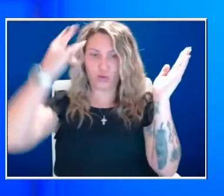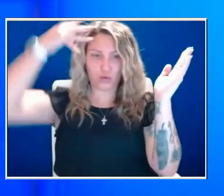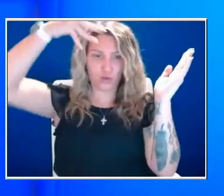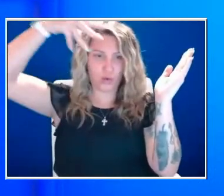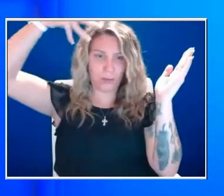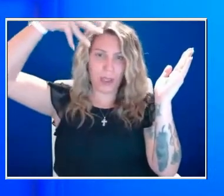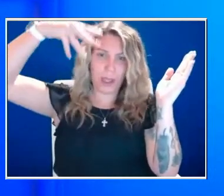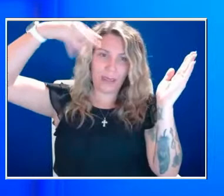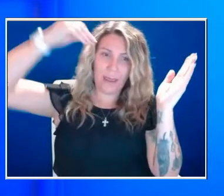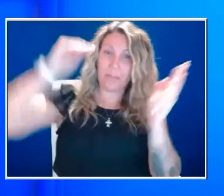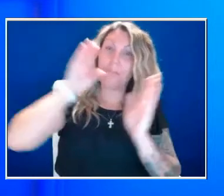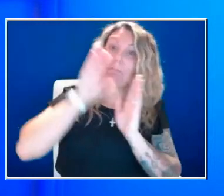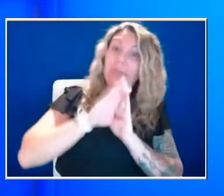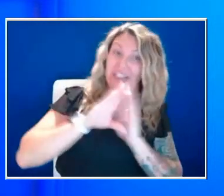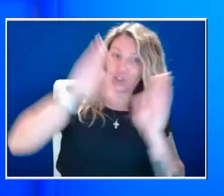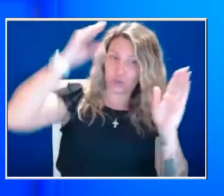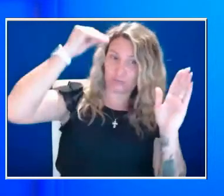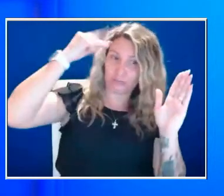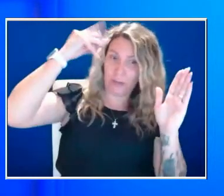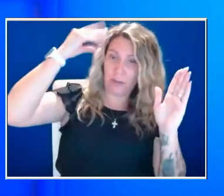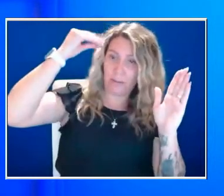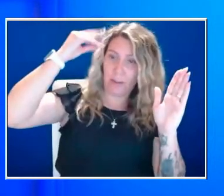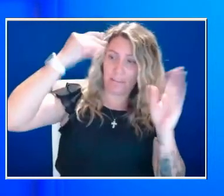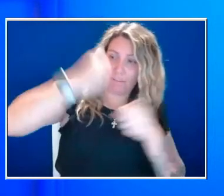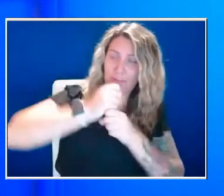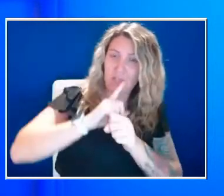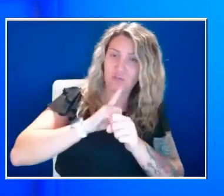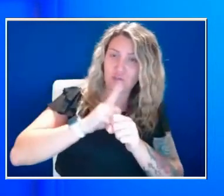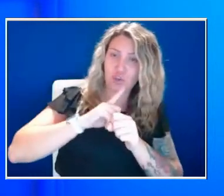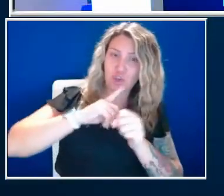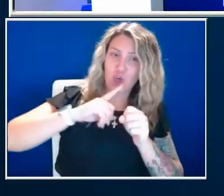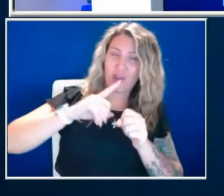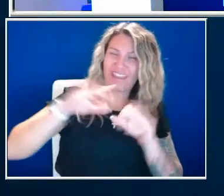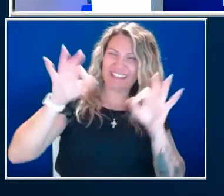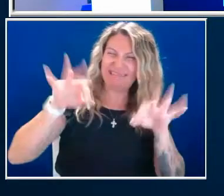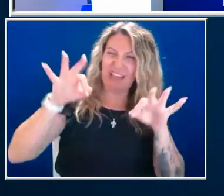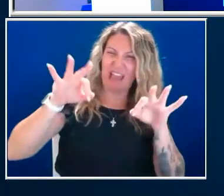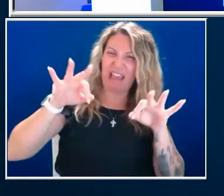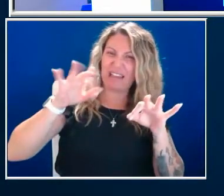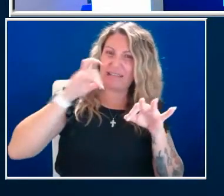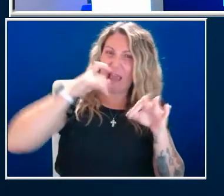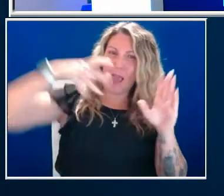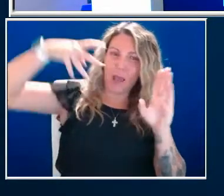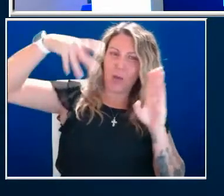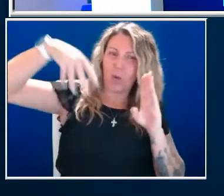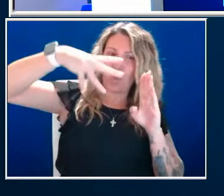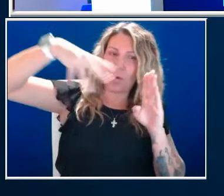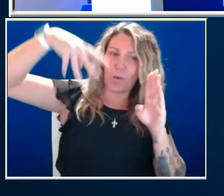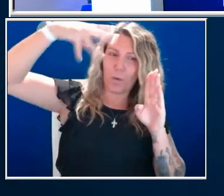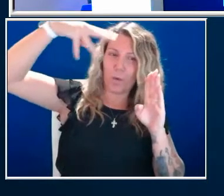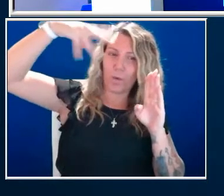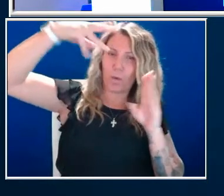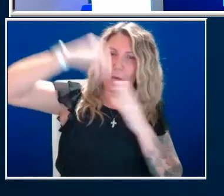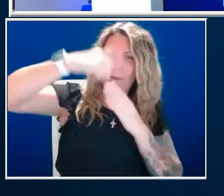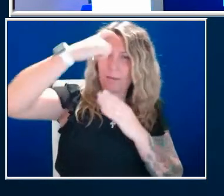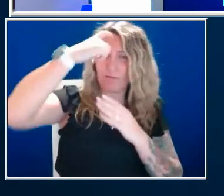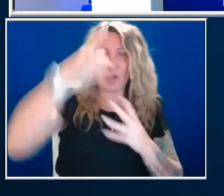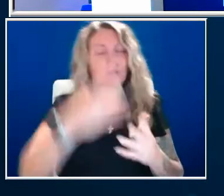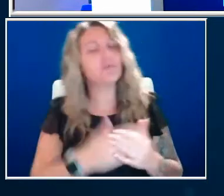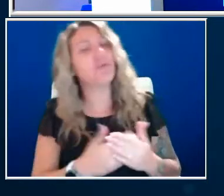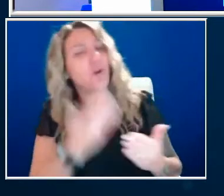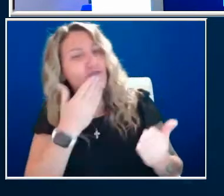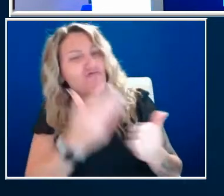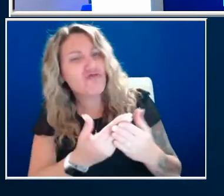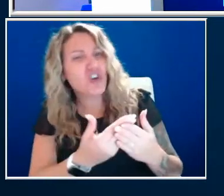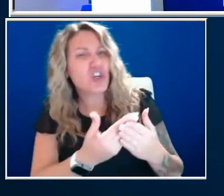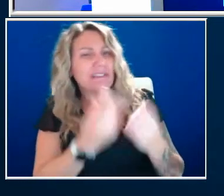the AVM is considered cured and no additional checkups will be needed after that. Food or diet, exercise, how does that play into the equation when it